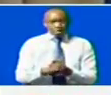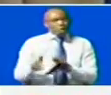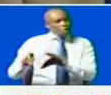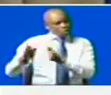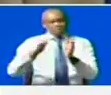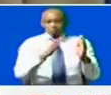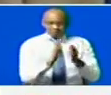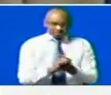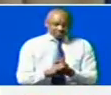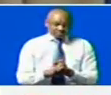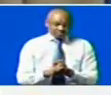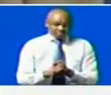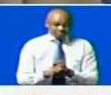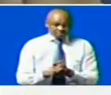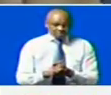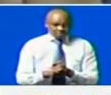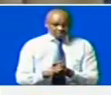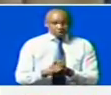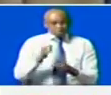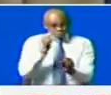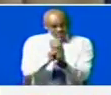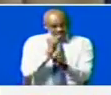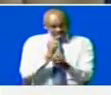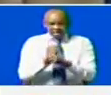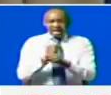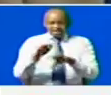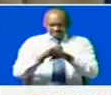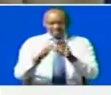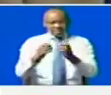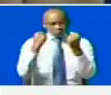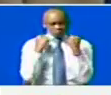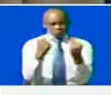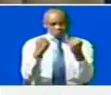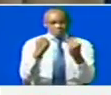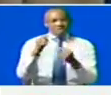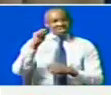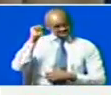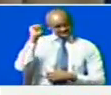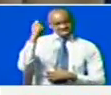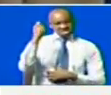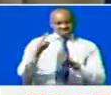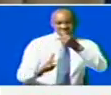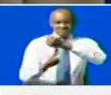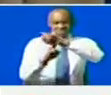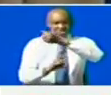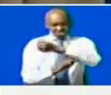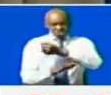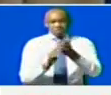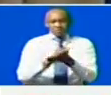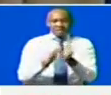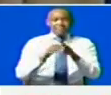opportunity to solidify the foundations of Kenya as a